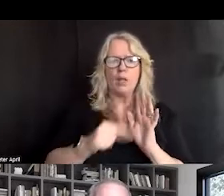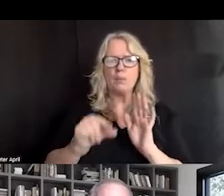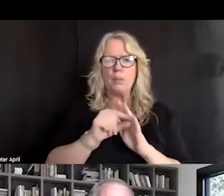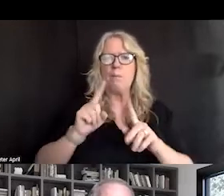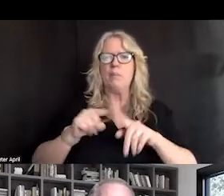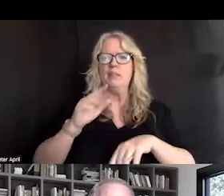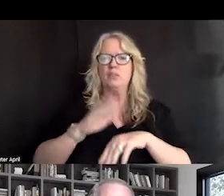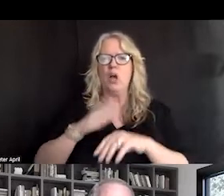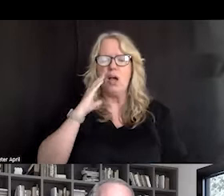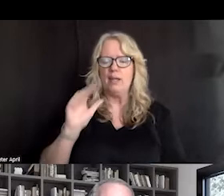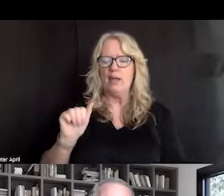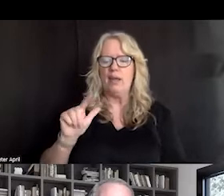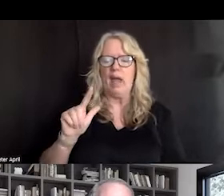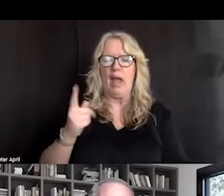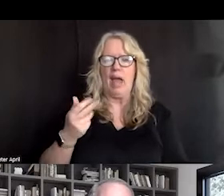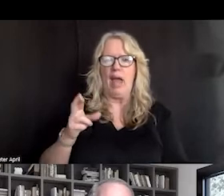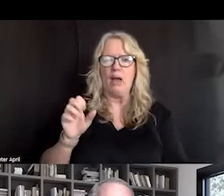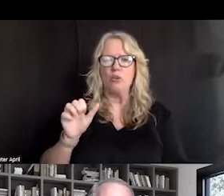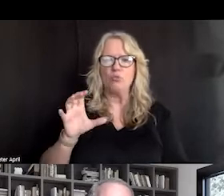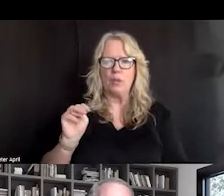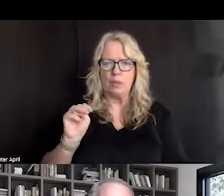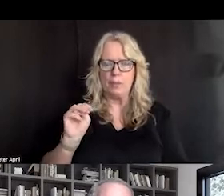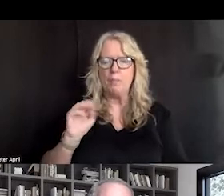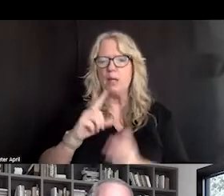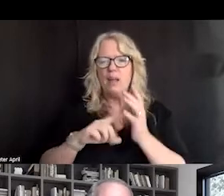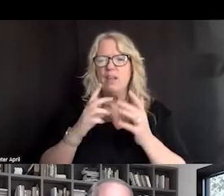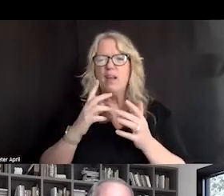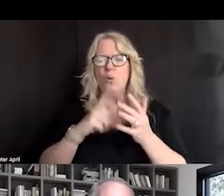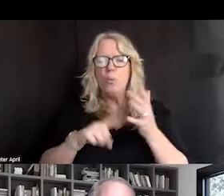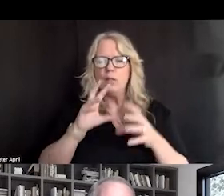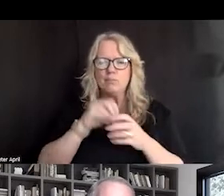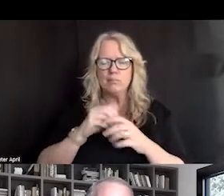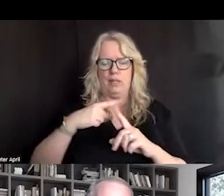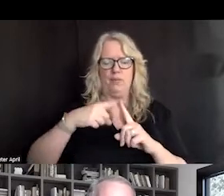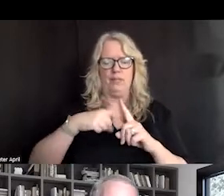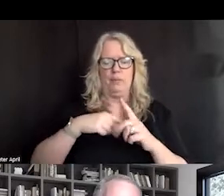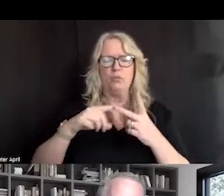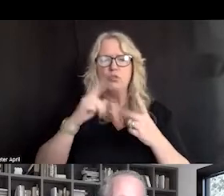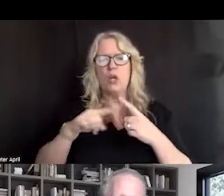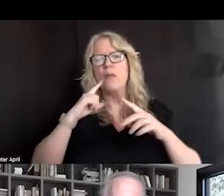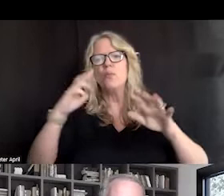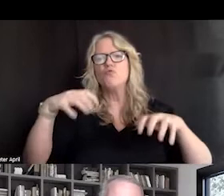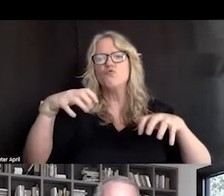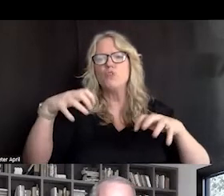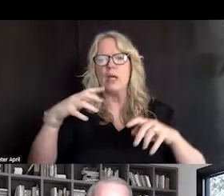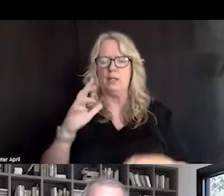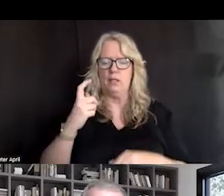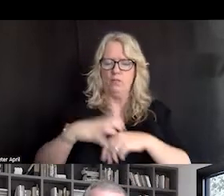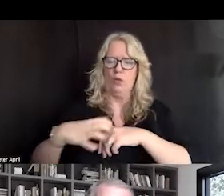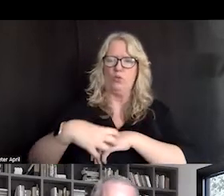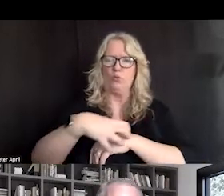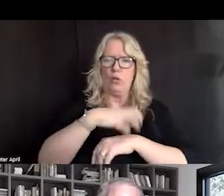algorithm. Its primary factors were the temperature and rainfall of where the grapes